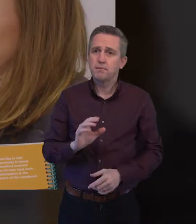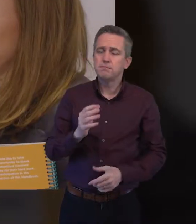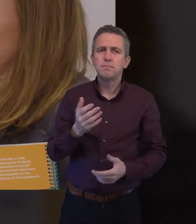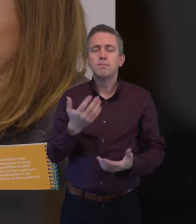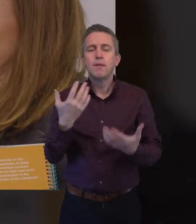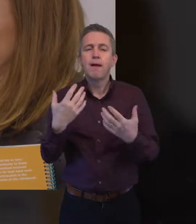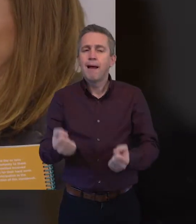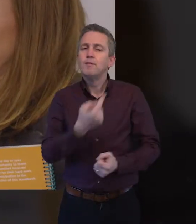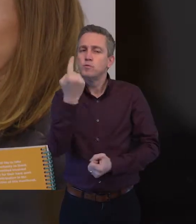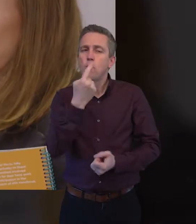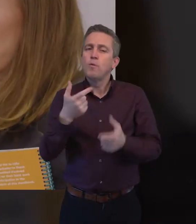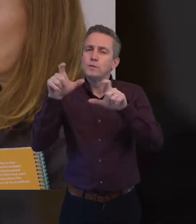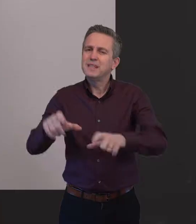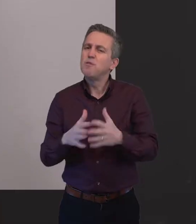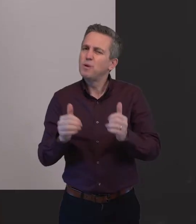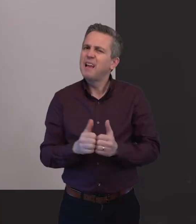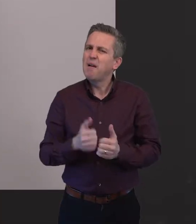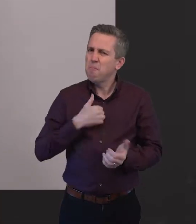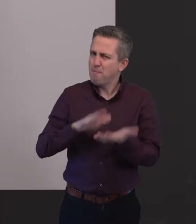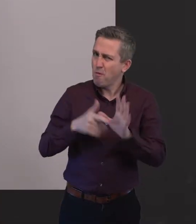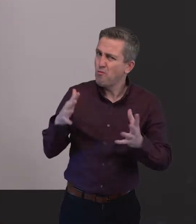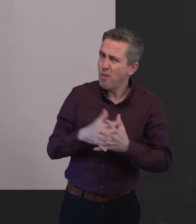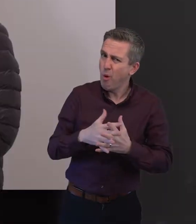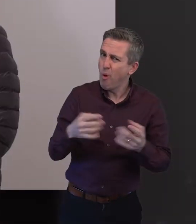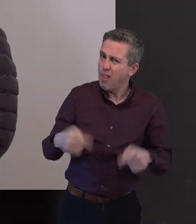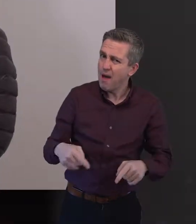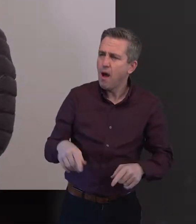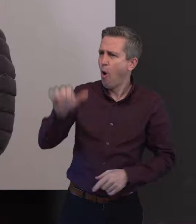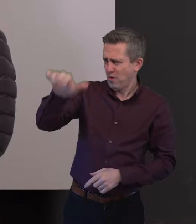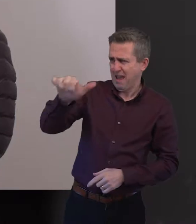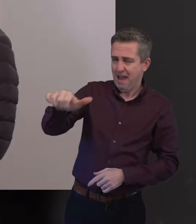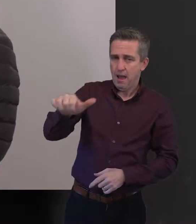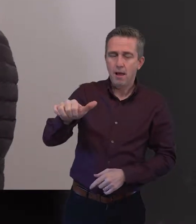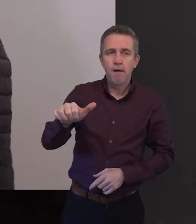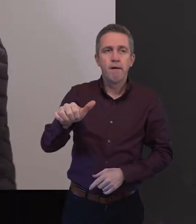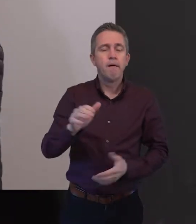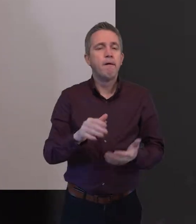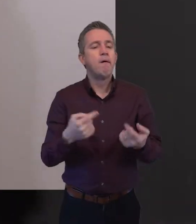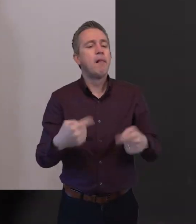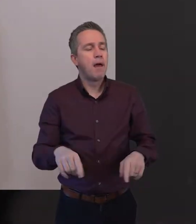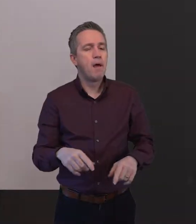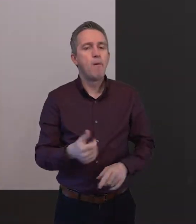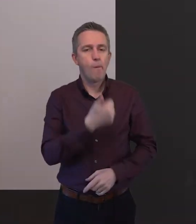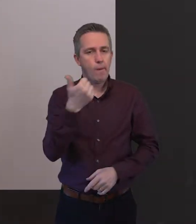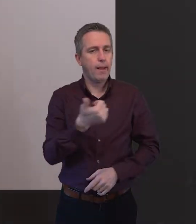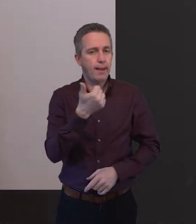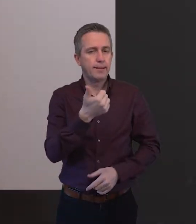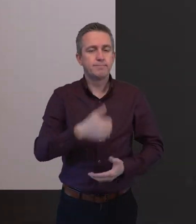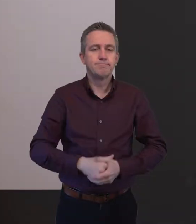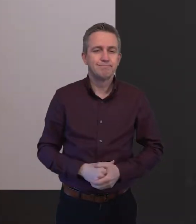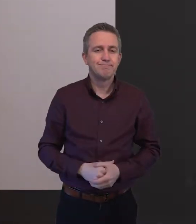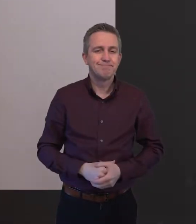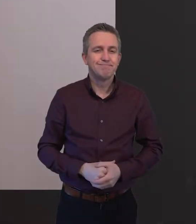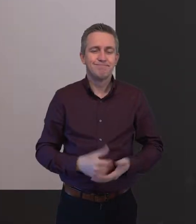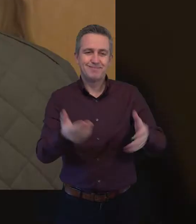Well, my mother-in-law. Oh, that's fine. We wouldn't mind that. Oh, that's great.